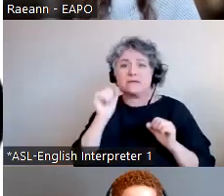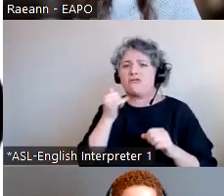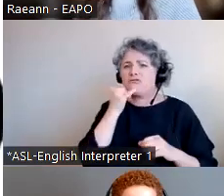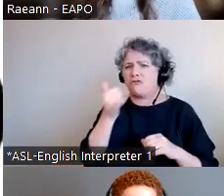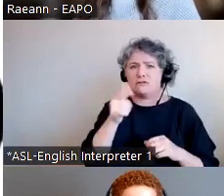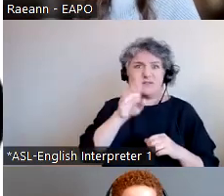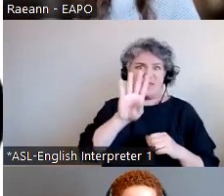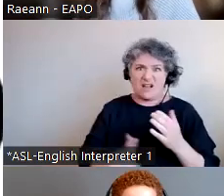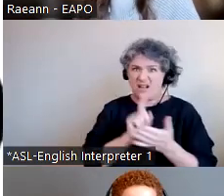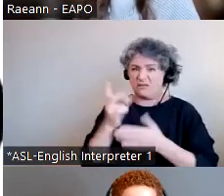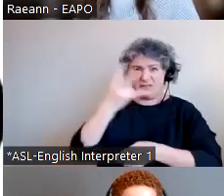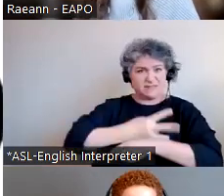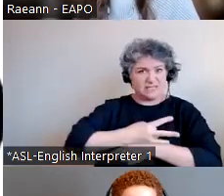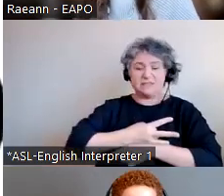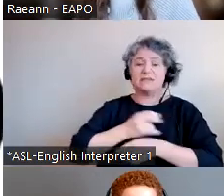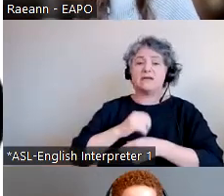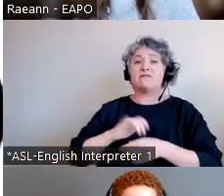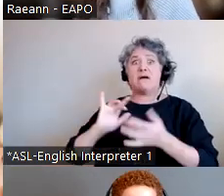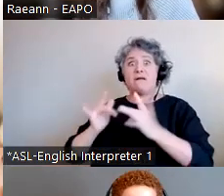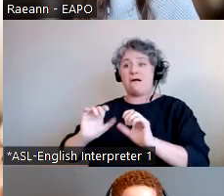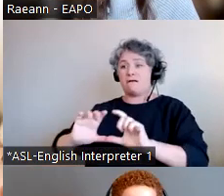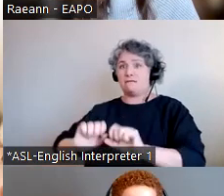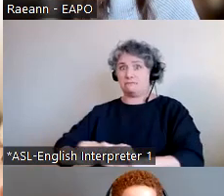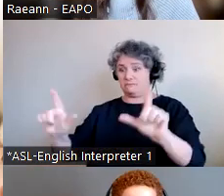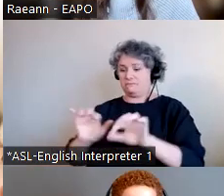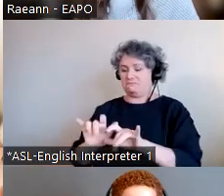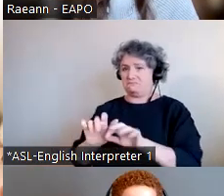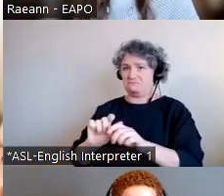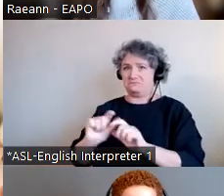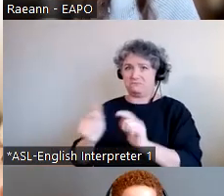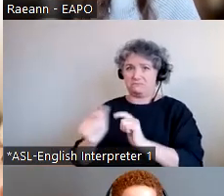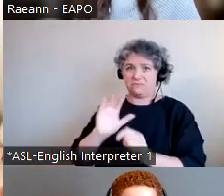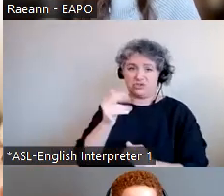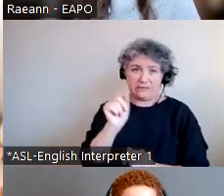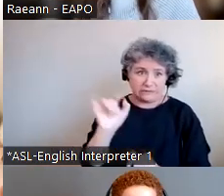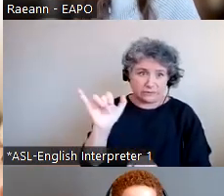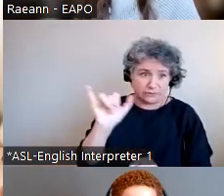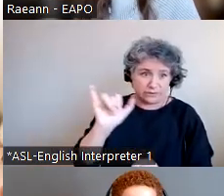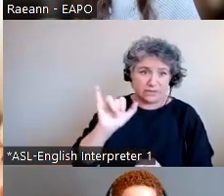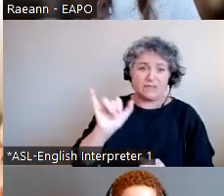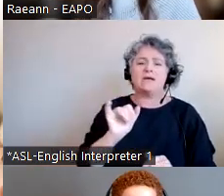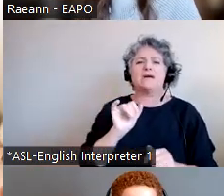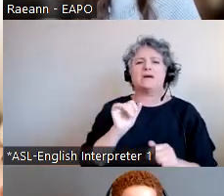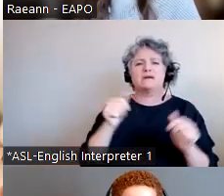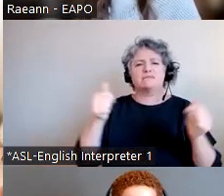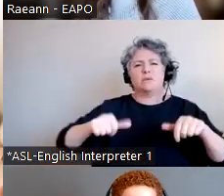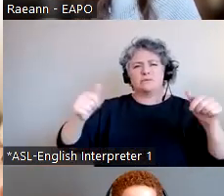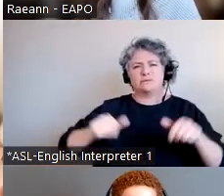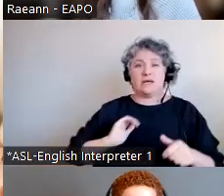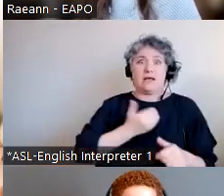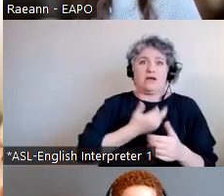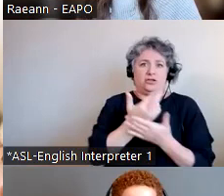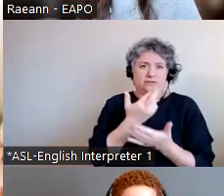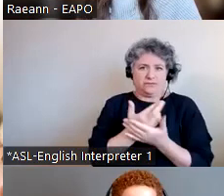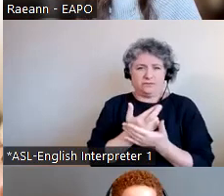hours a day. They also have an online chat that people can access. And then I was posting some resources that we have on our